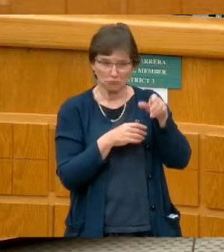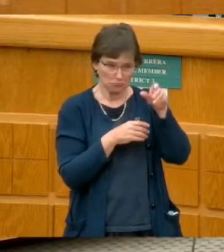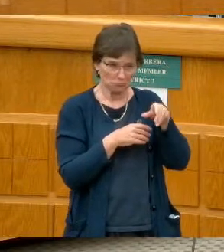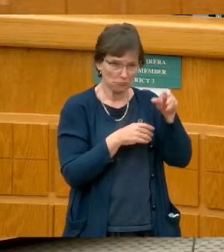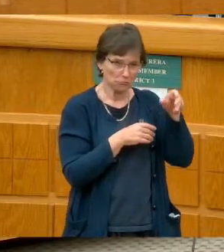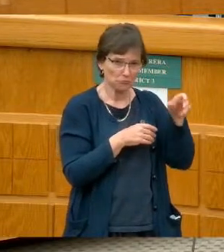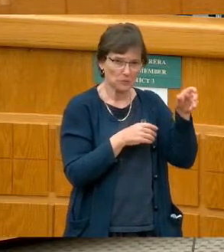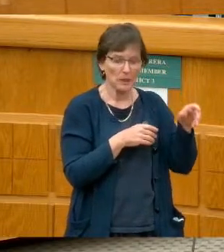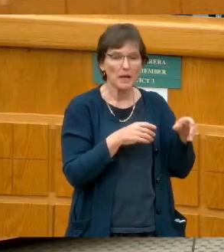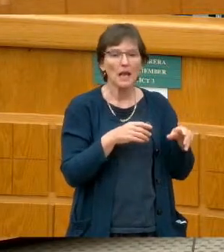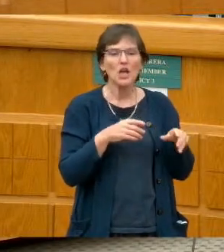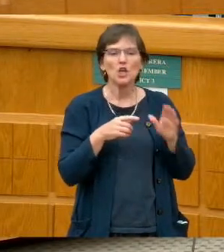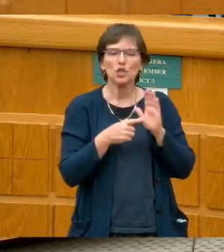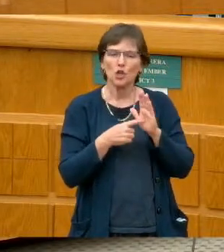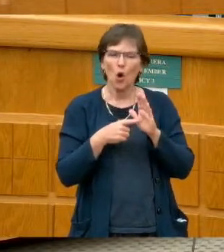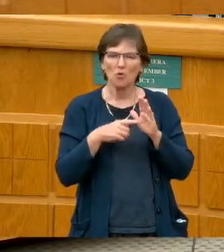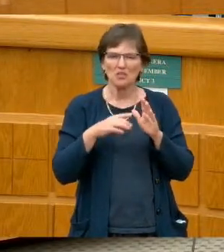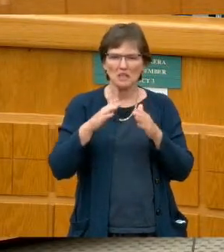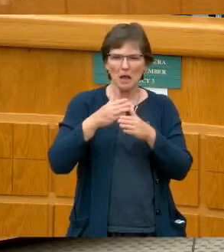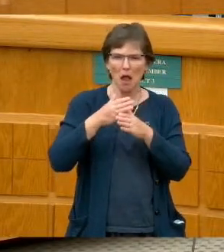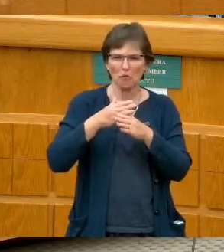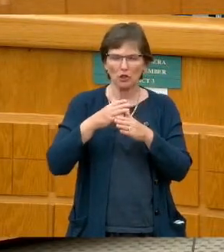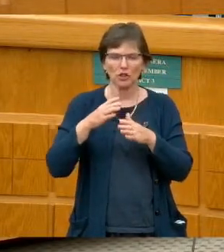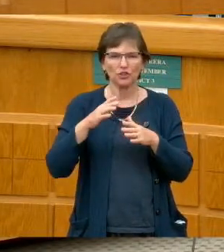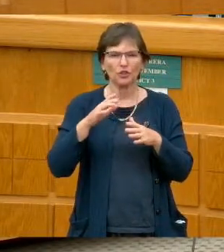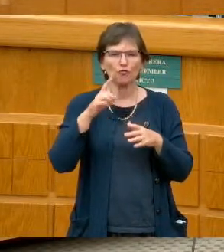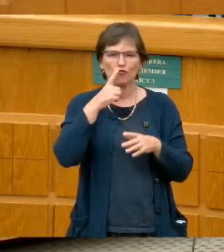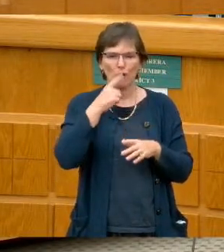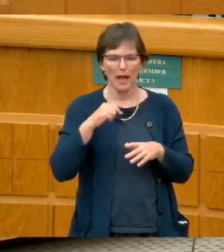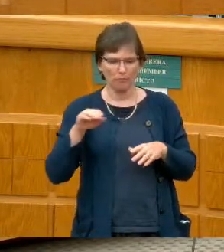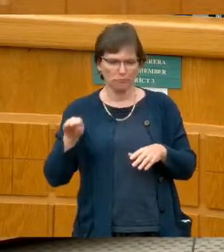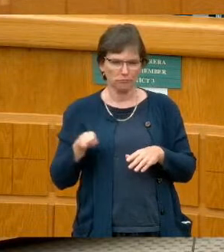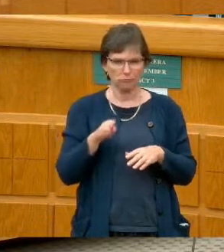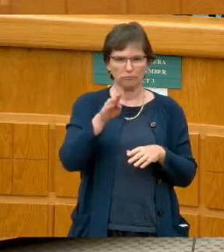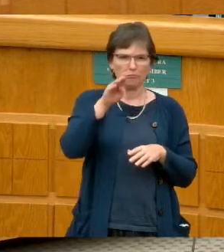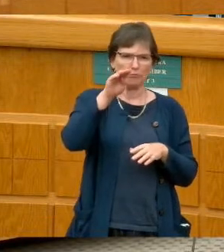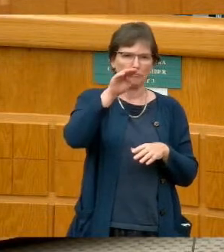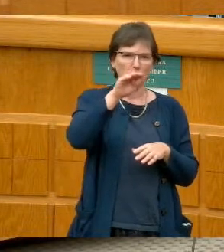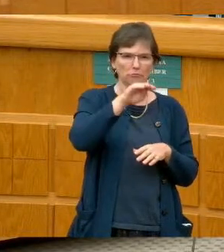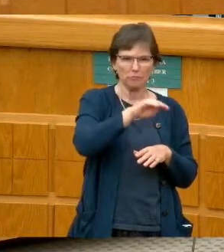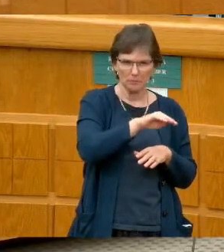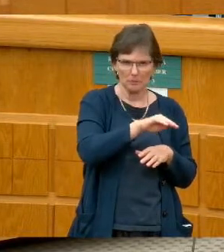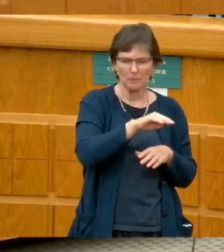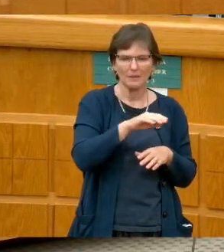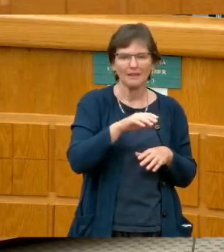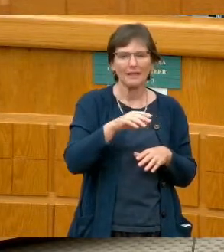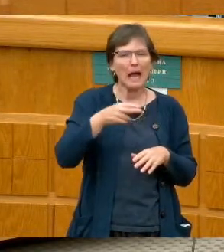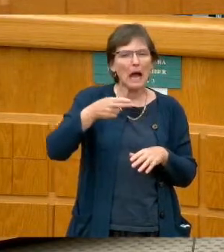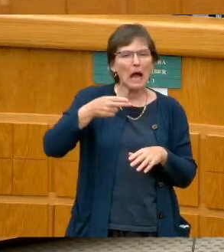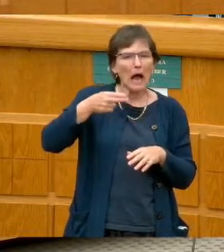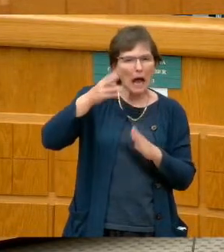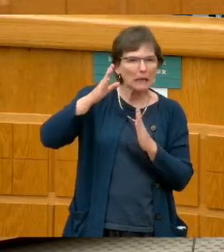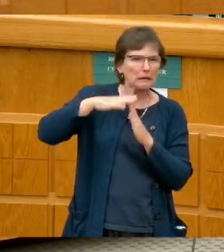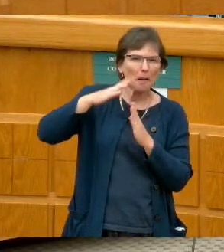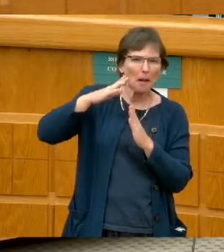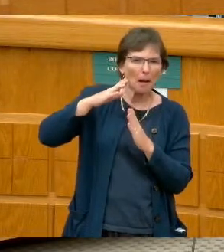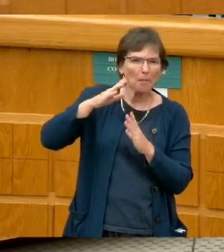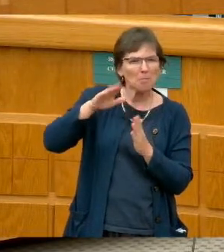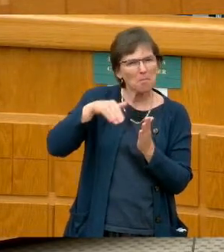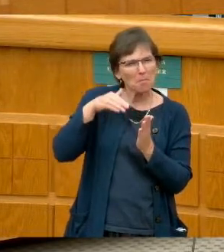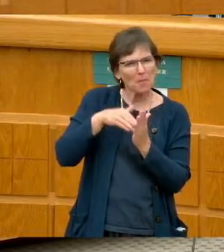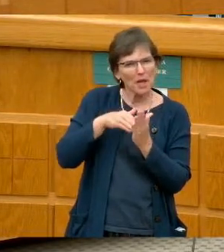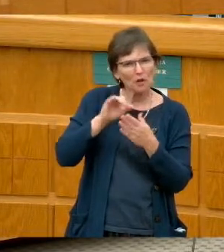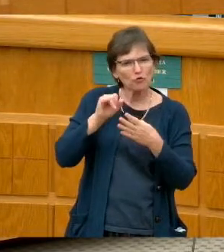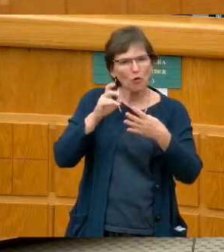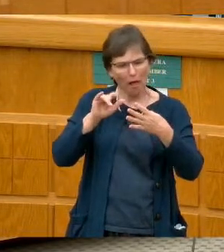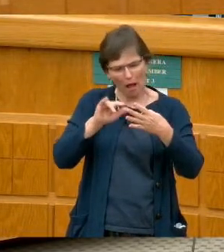line in red. And you can see it's still kind of descending from our high peak around the middle of July.